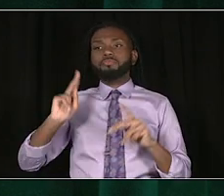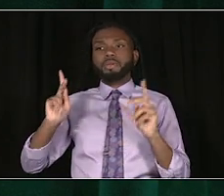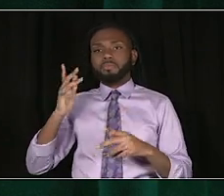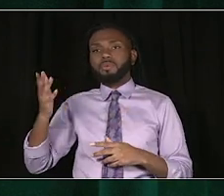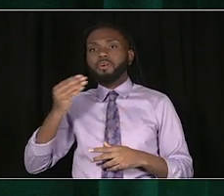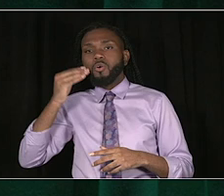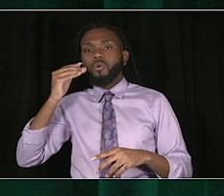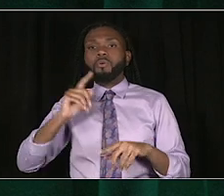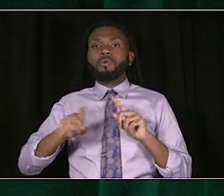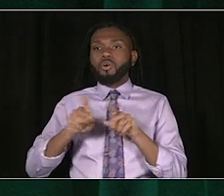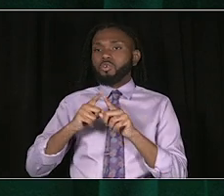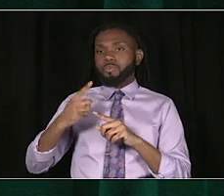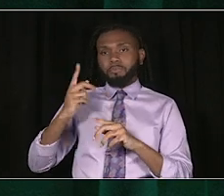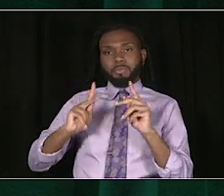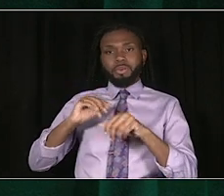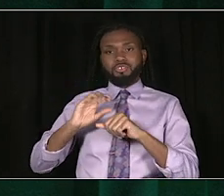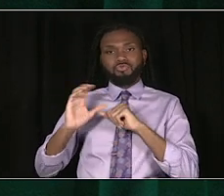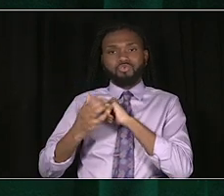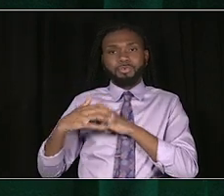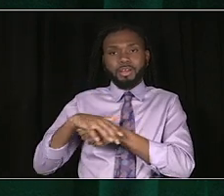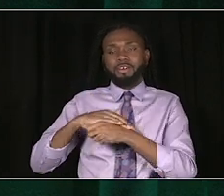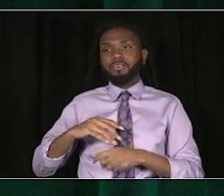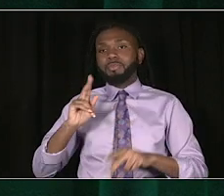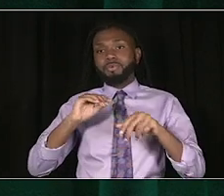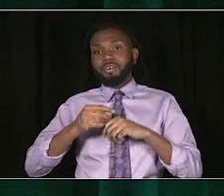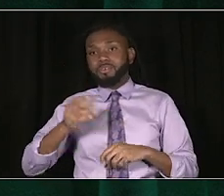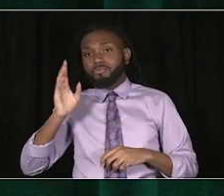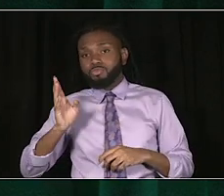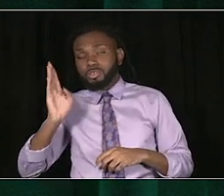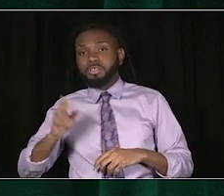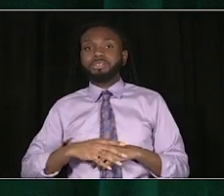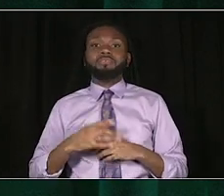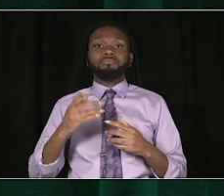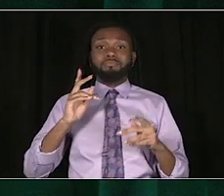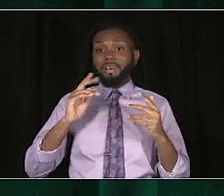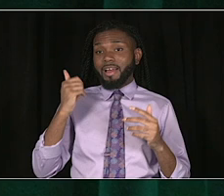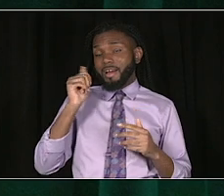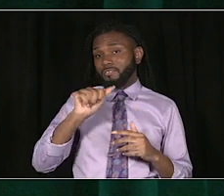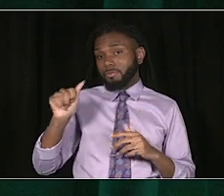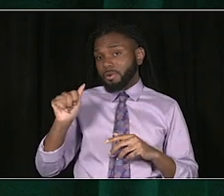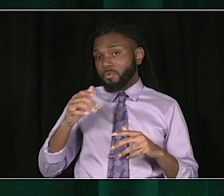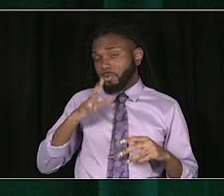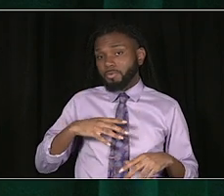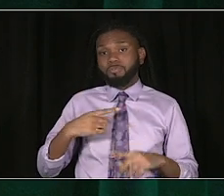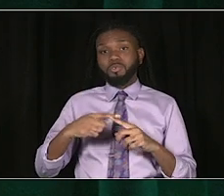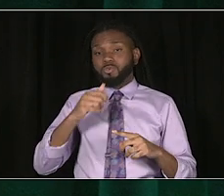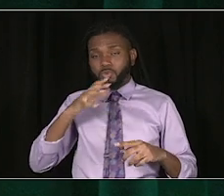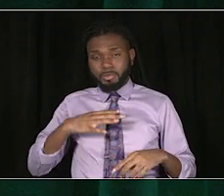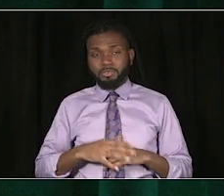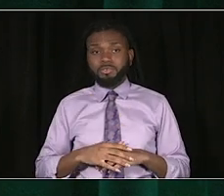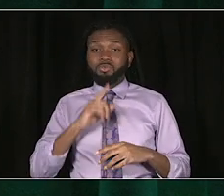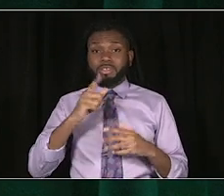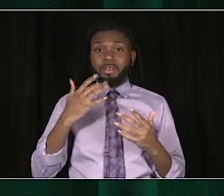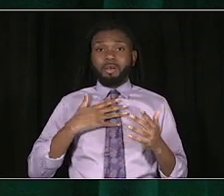the Caribbean region, to the people in Brooklyn, to African American people and to women. You know, my community is so small, I